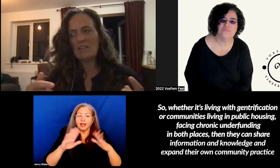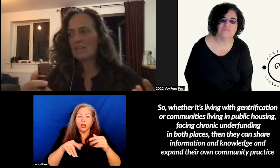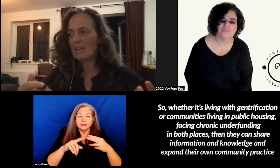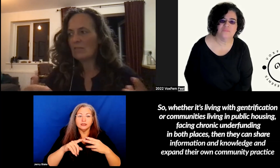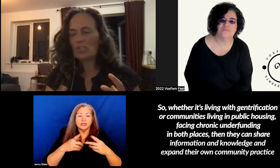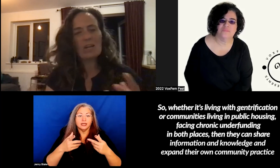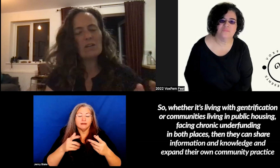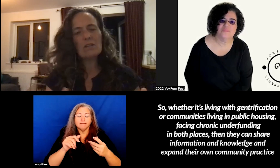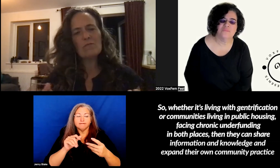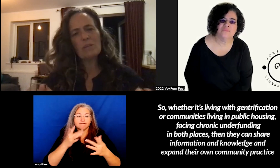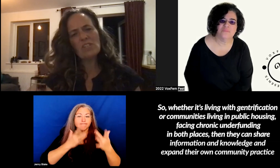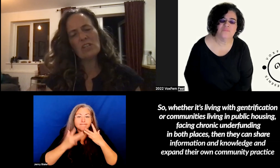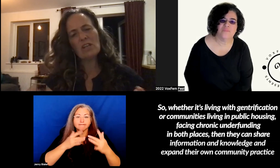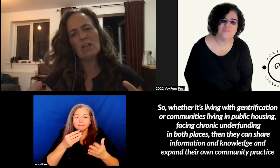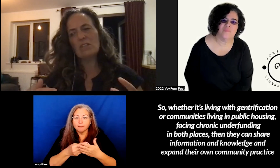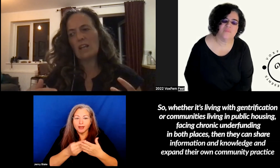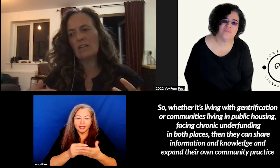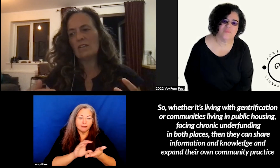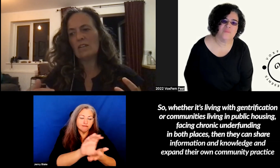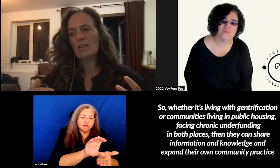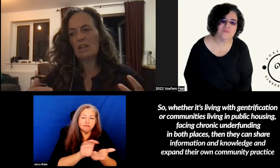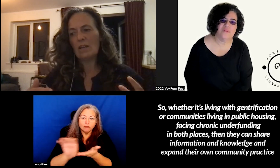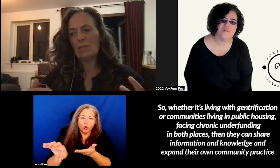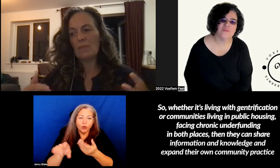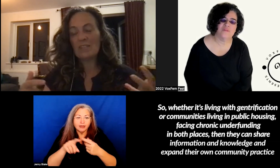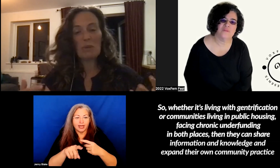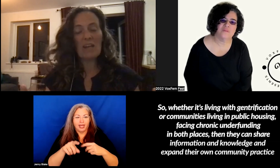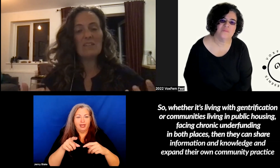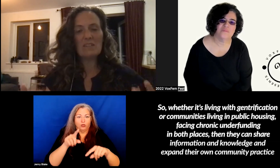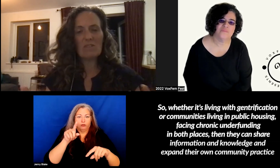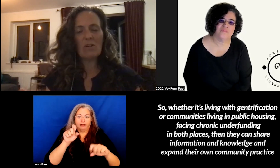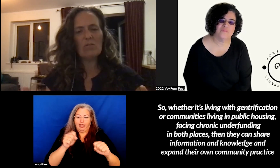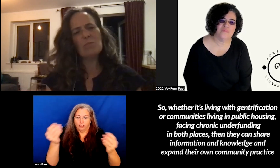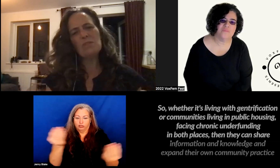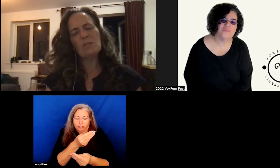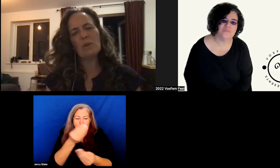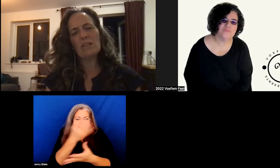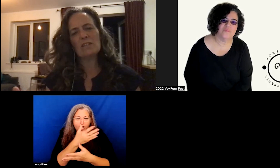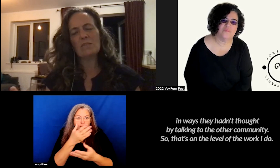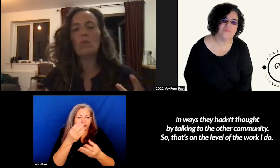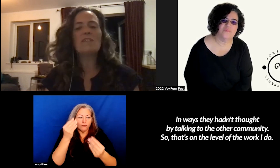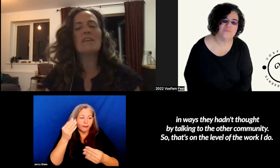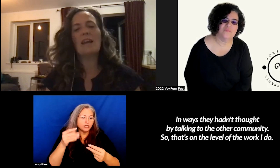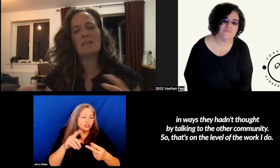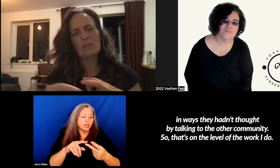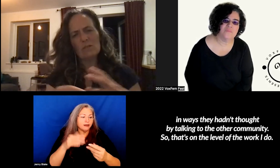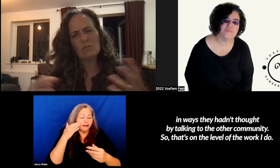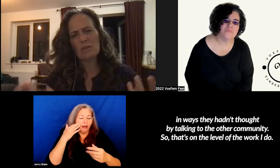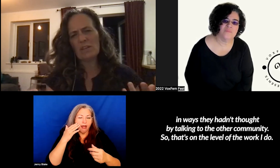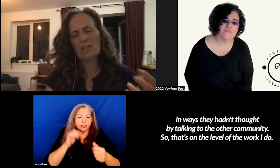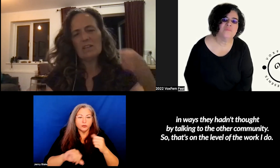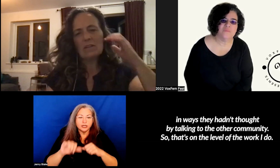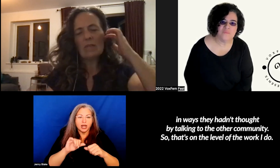can share information and knowledge and expand their own community practice in ways they hadn't